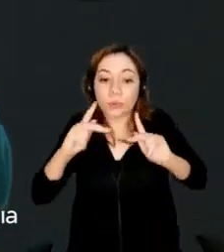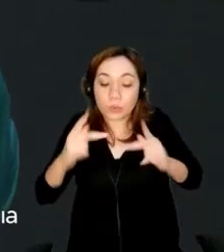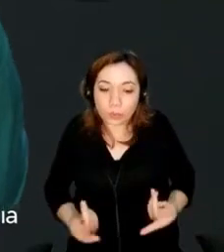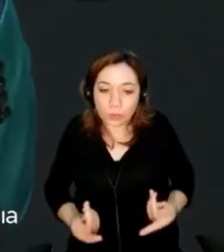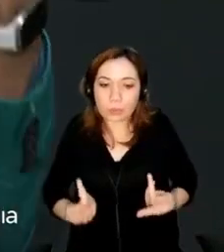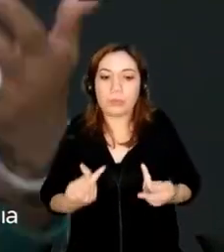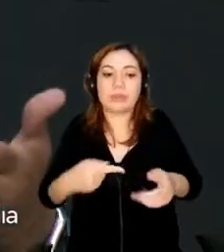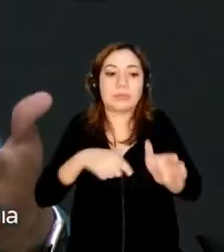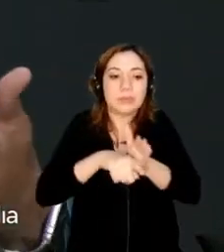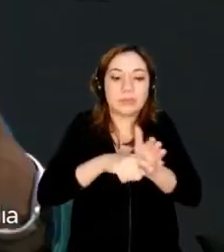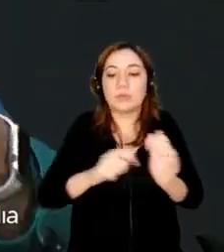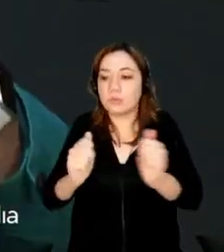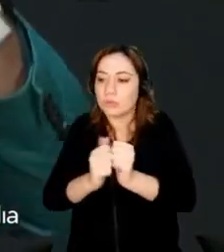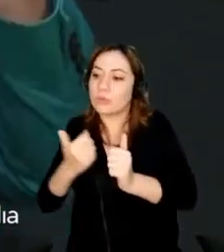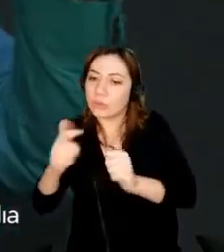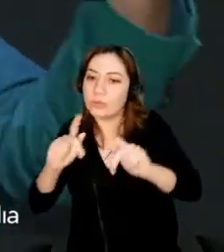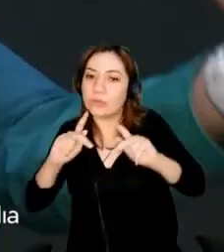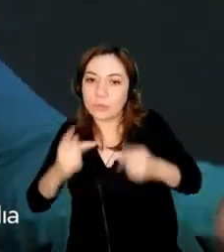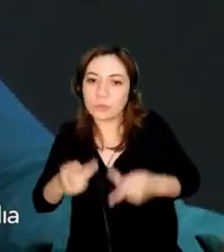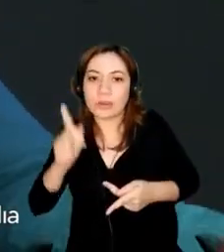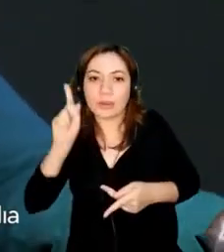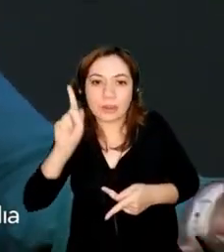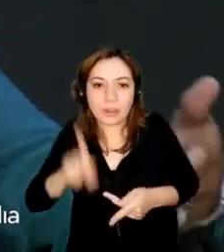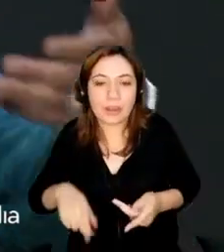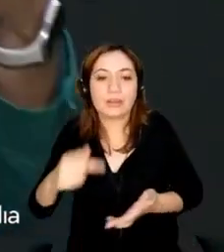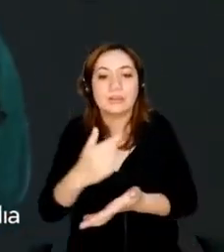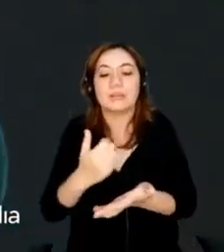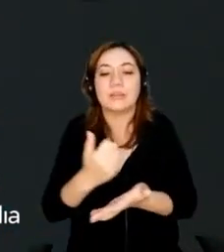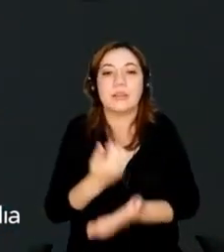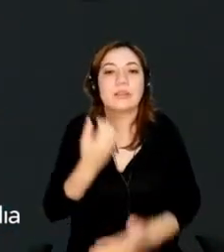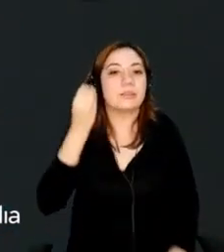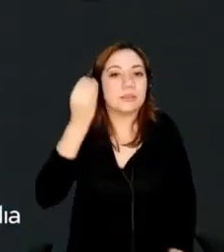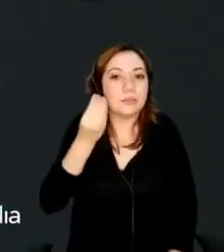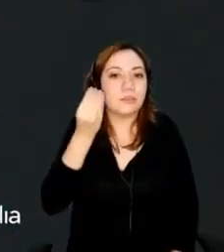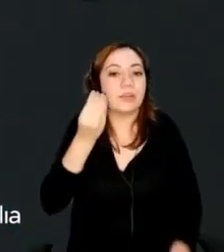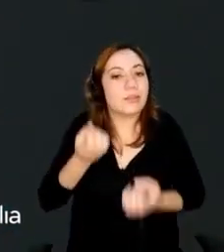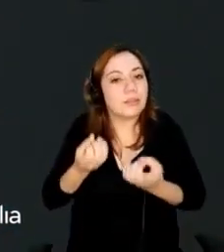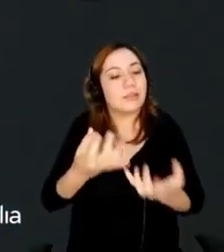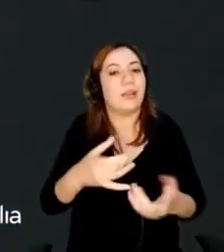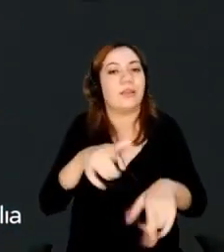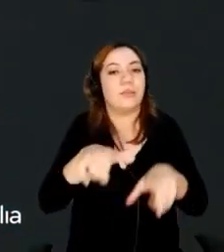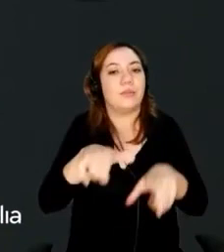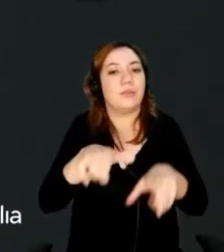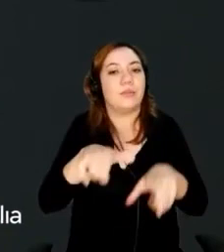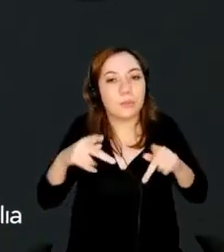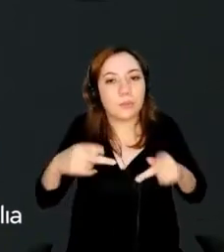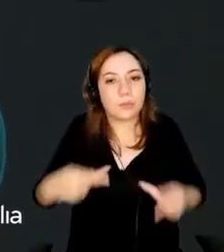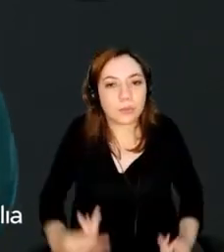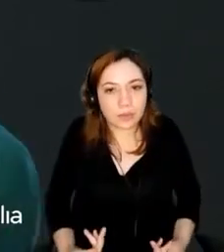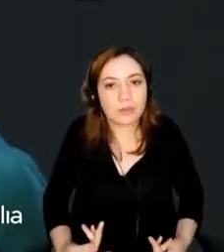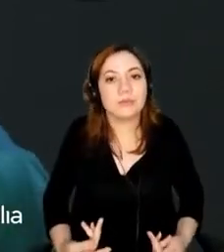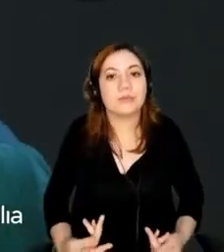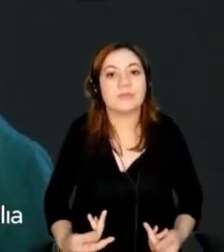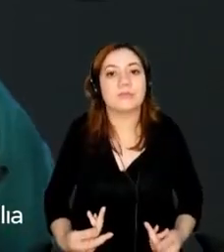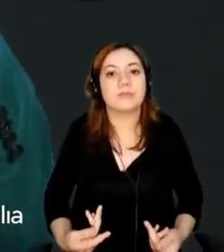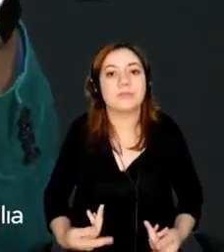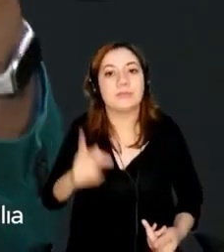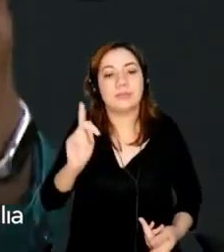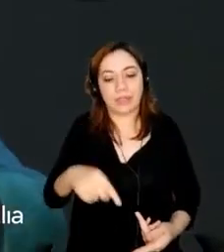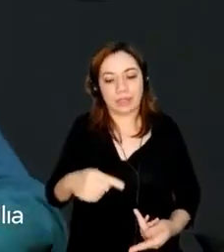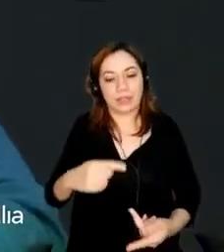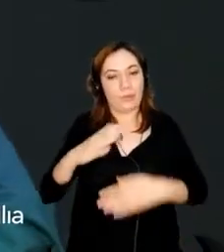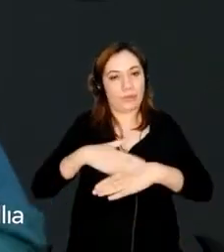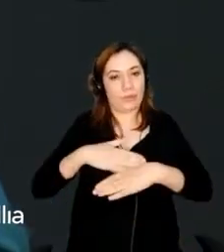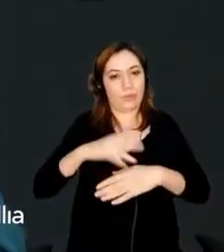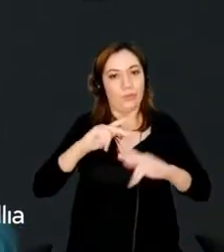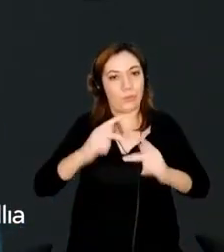design experiences for humans designed by humans. But UX is